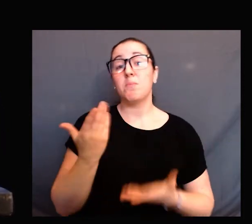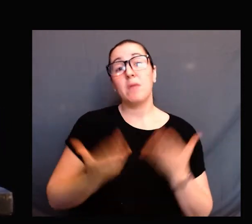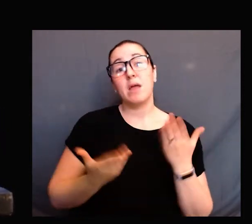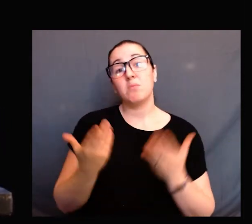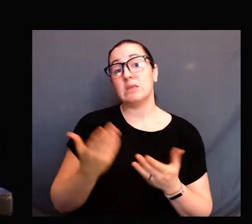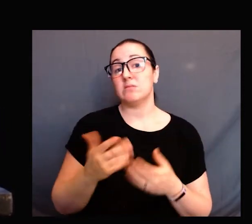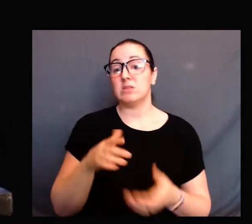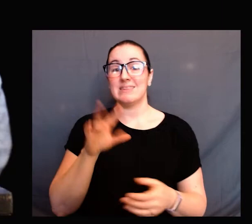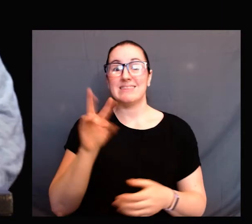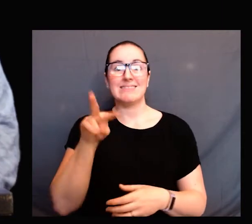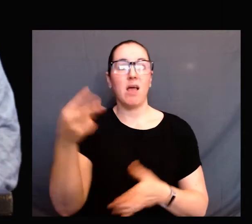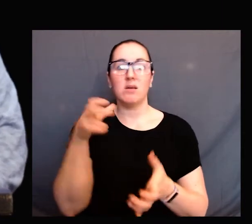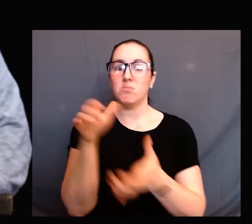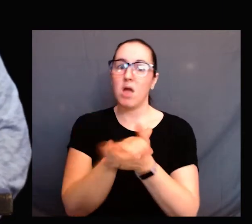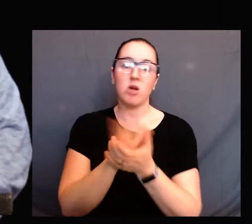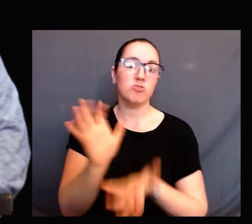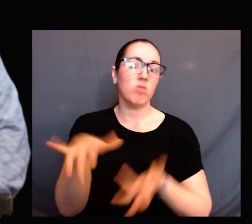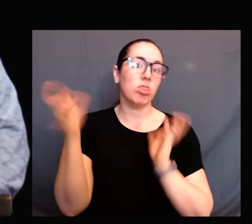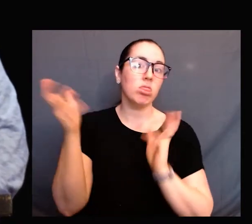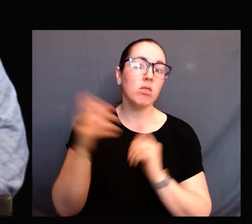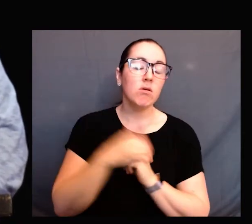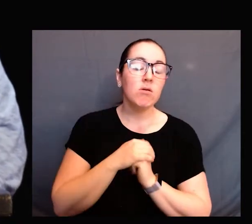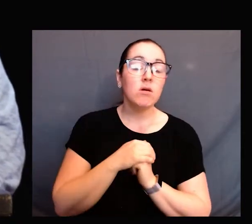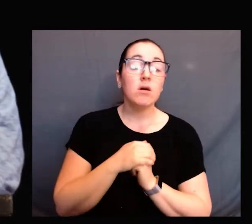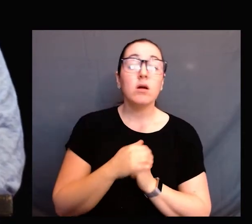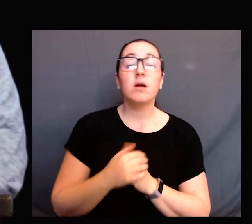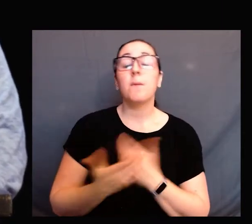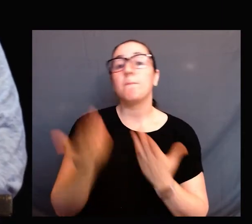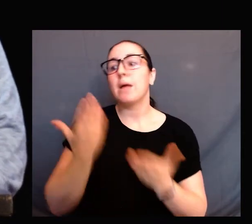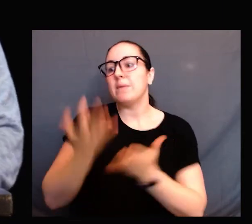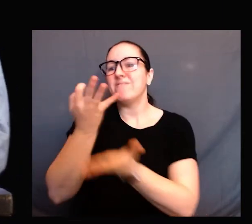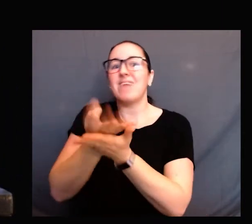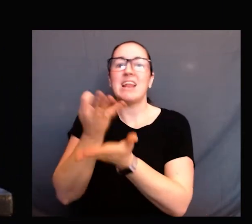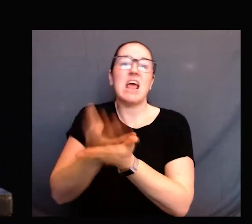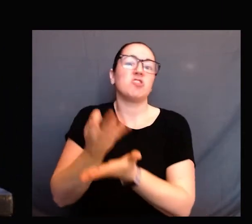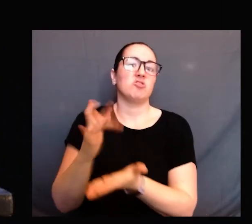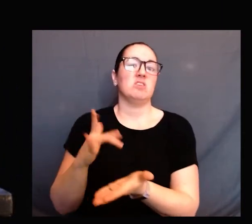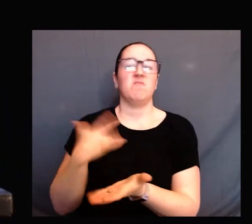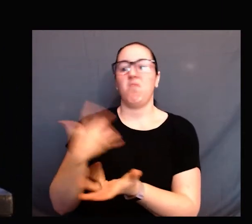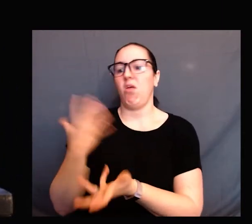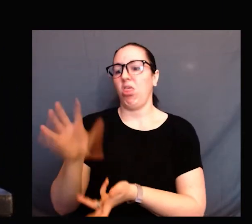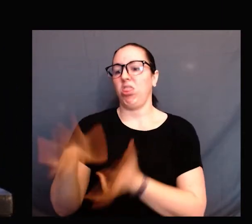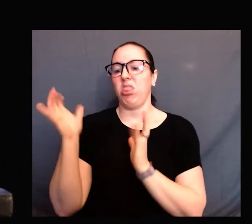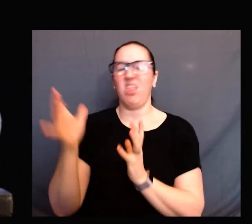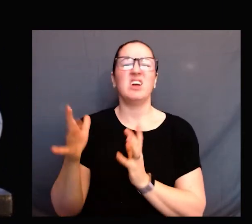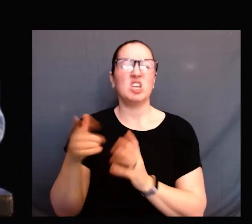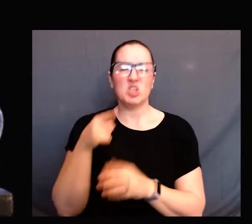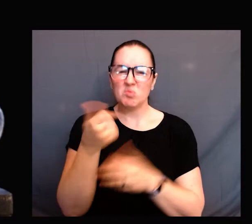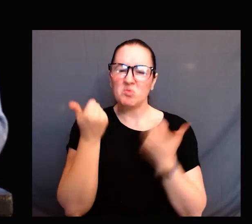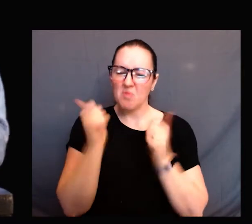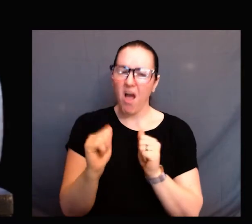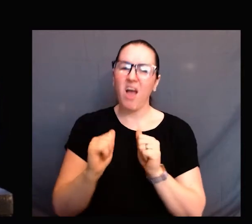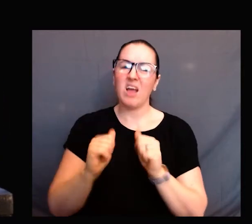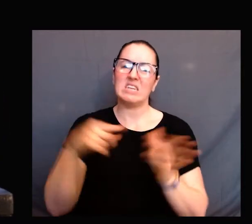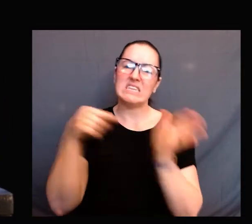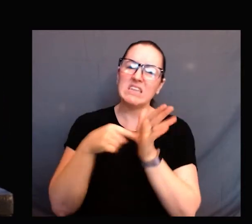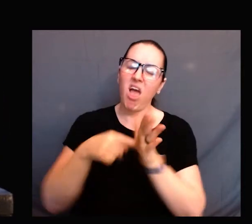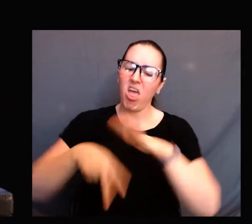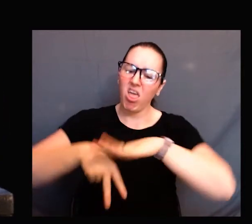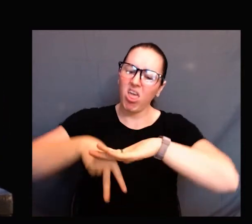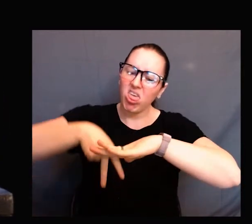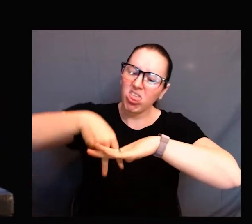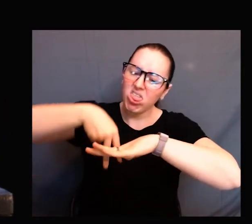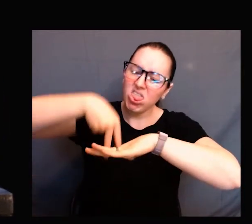of you crashed another marriage. Some of you crashed financially and you're still trying to dig your way